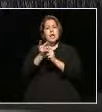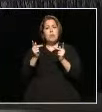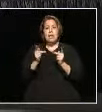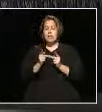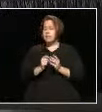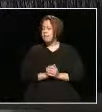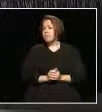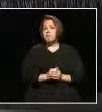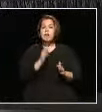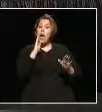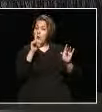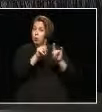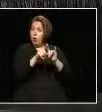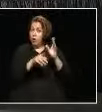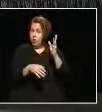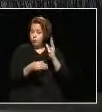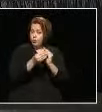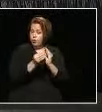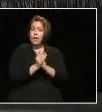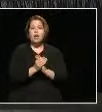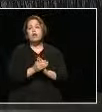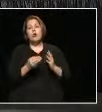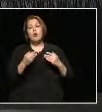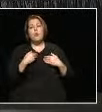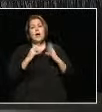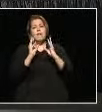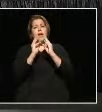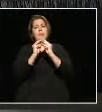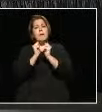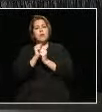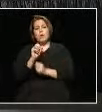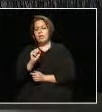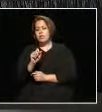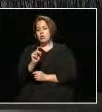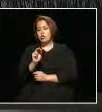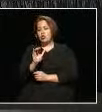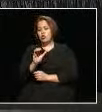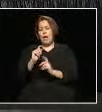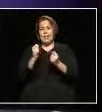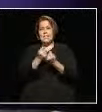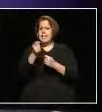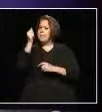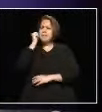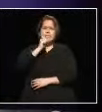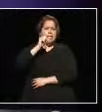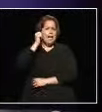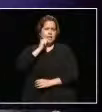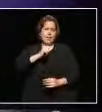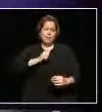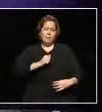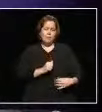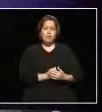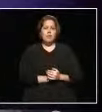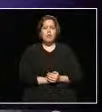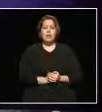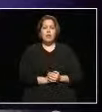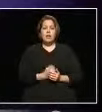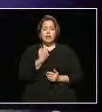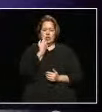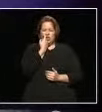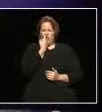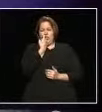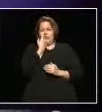just also add, we have a briefing with our STRAC team every single day, and